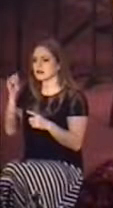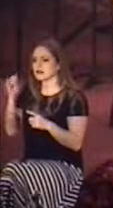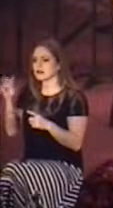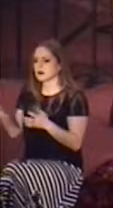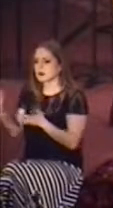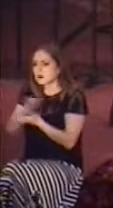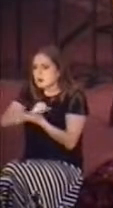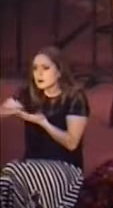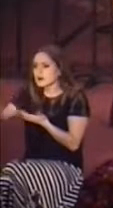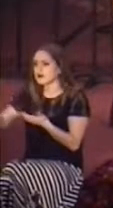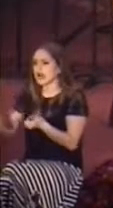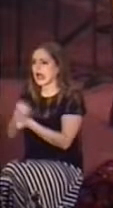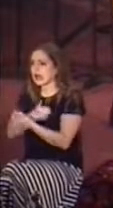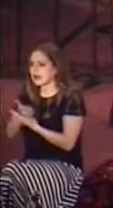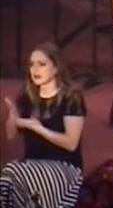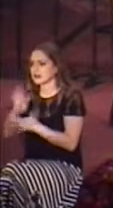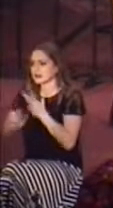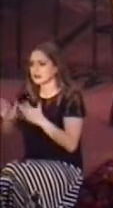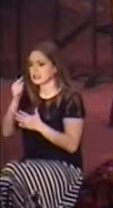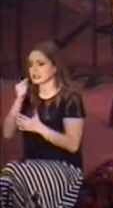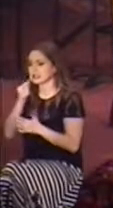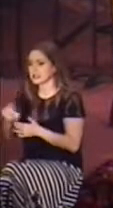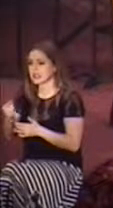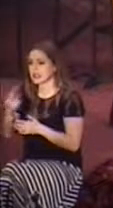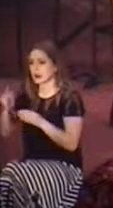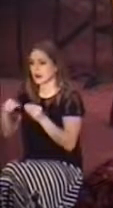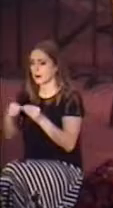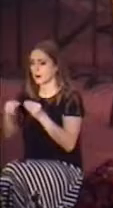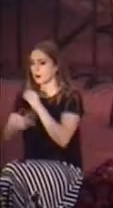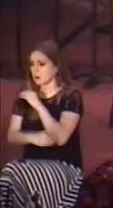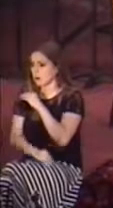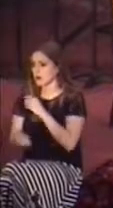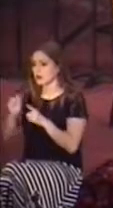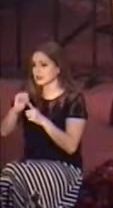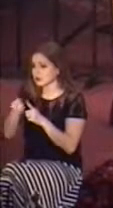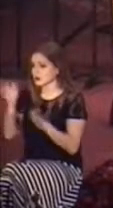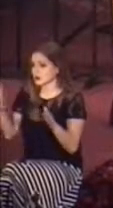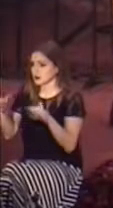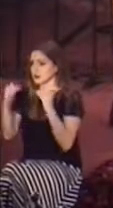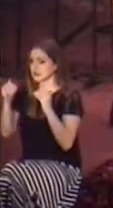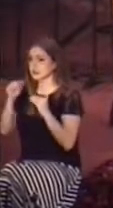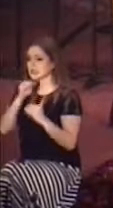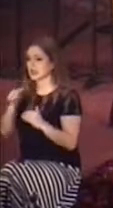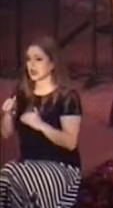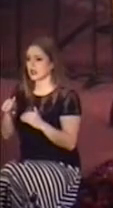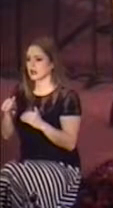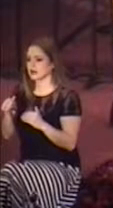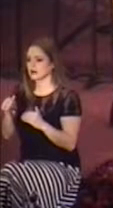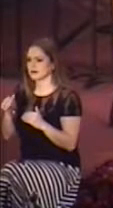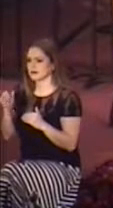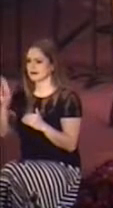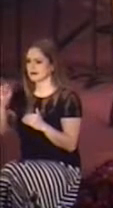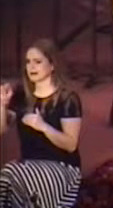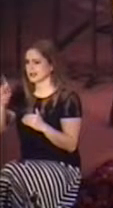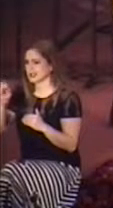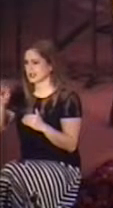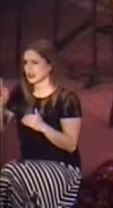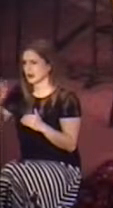said about the poor and social justice, you would not undermine the true purpose for which he came.